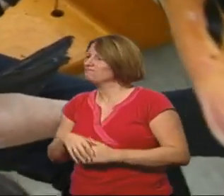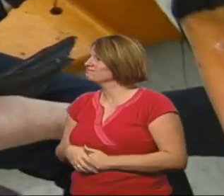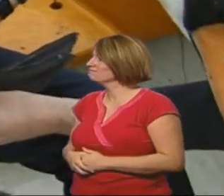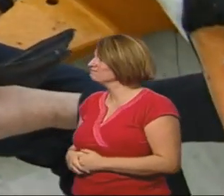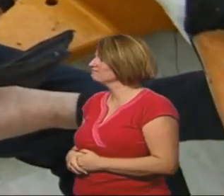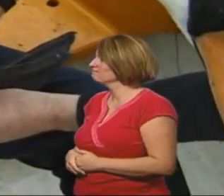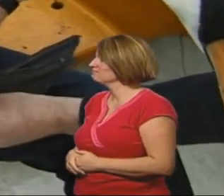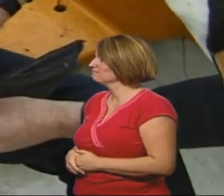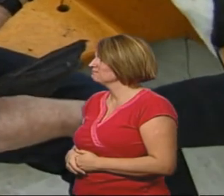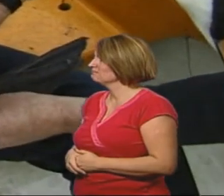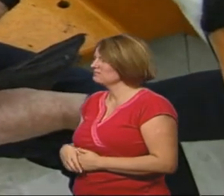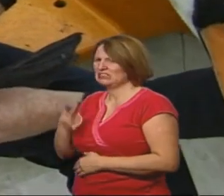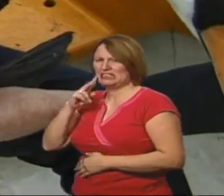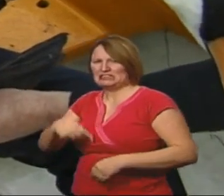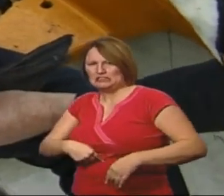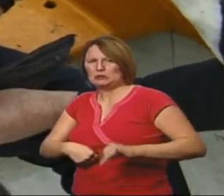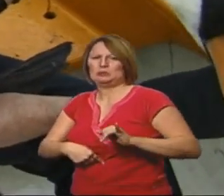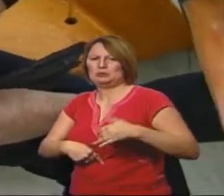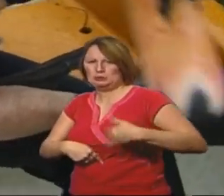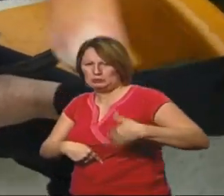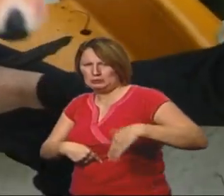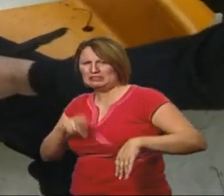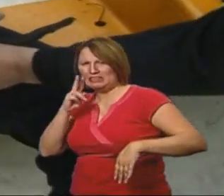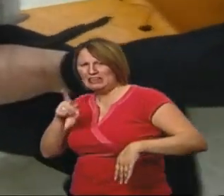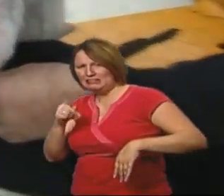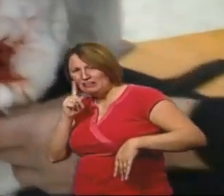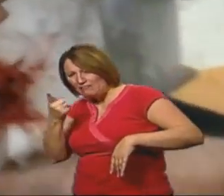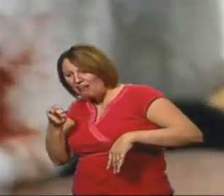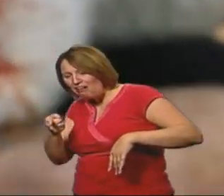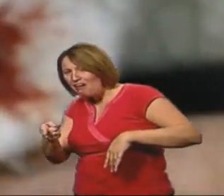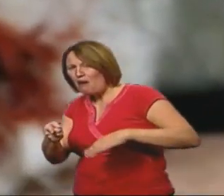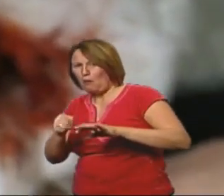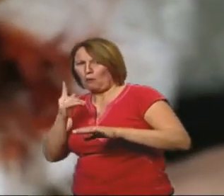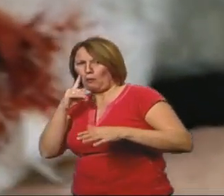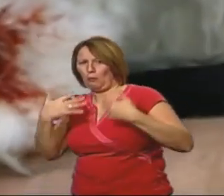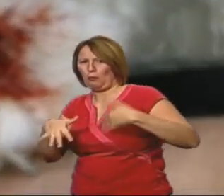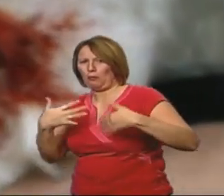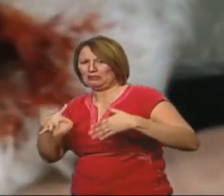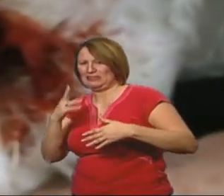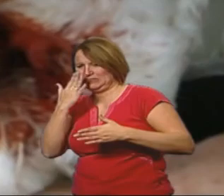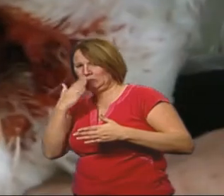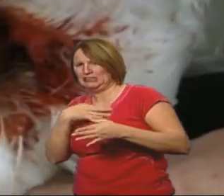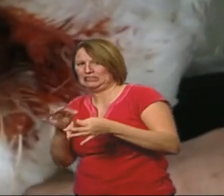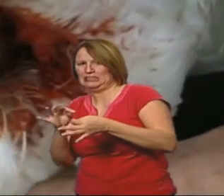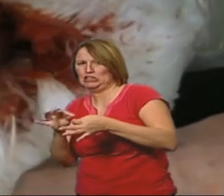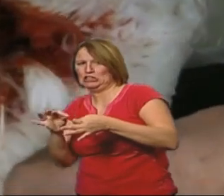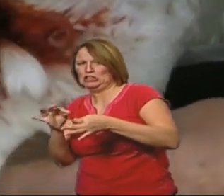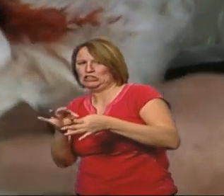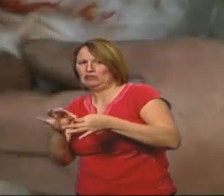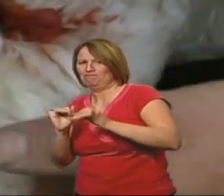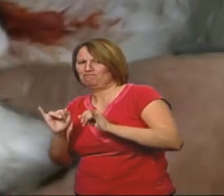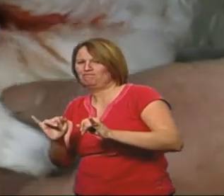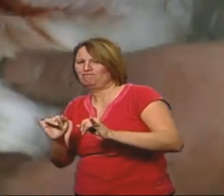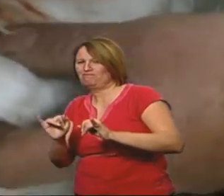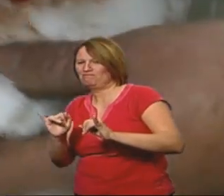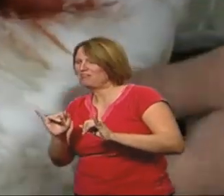Ooh, yeah. Nasty. Nasty. Yeah. It's like a pouch you could get your fingers in. Oh, fella. Let's